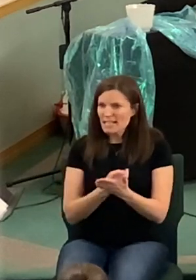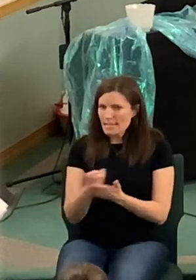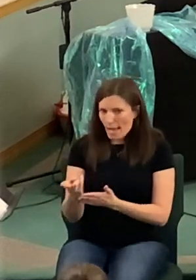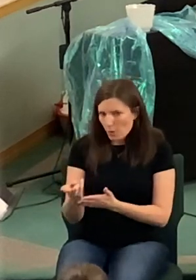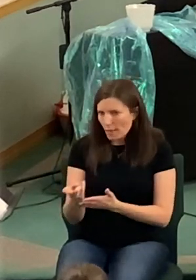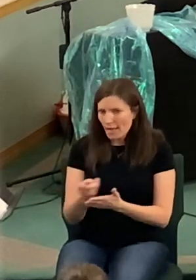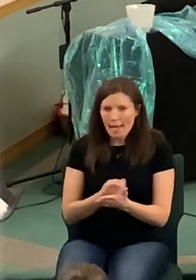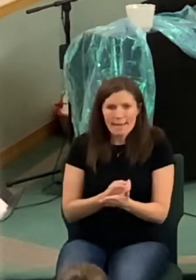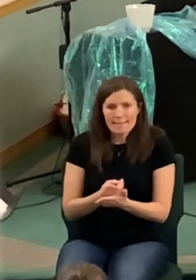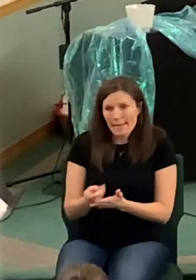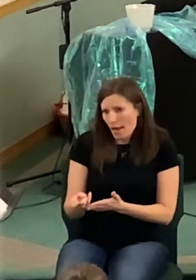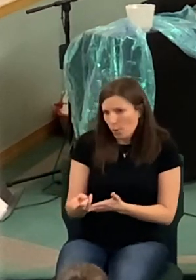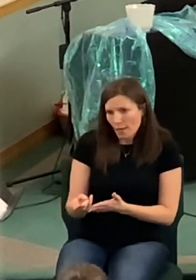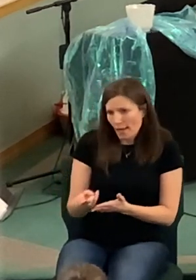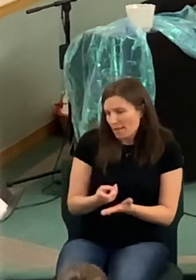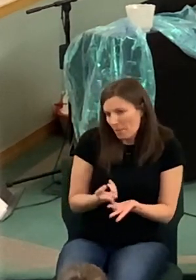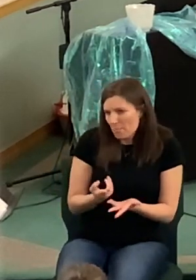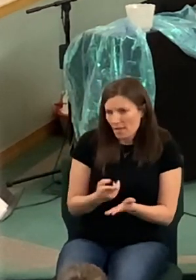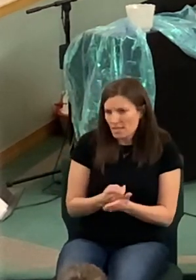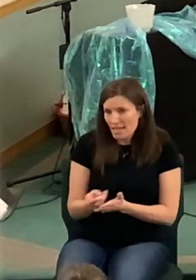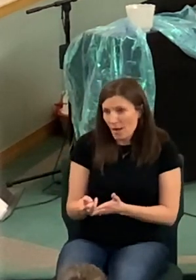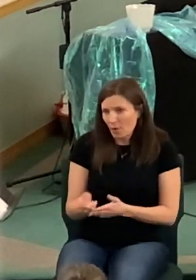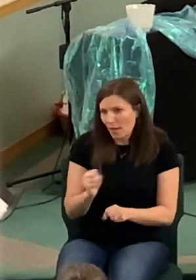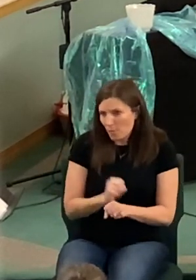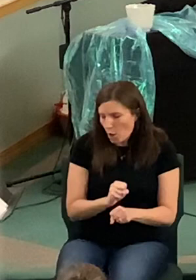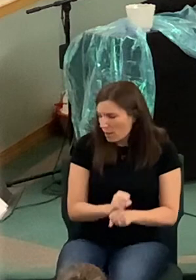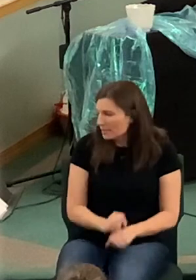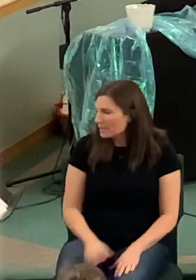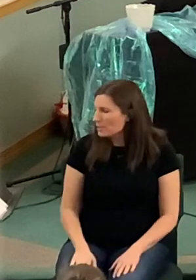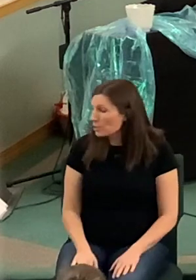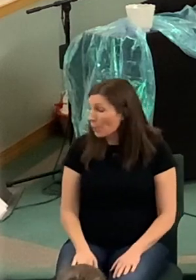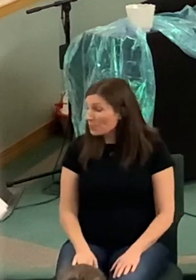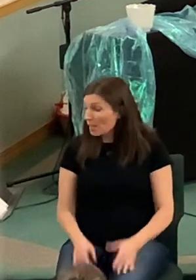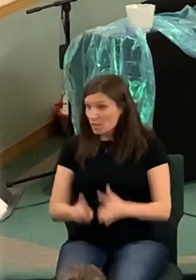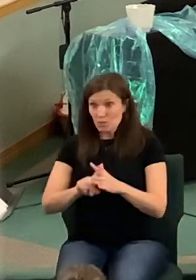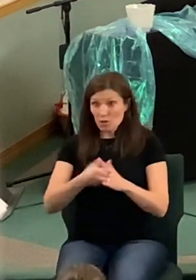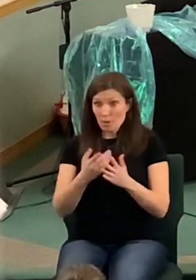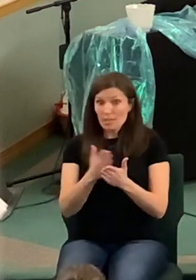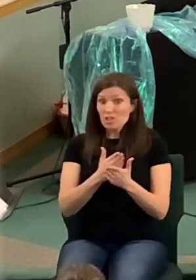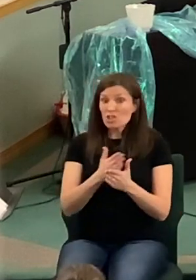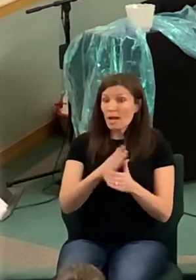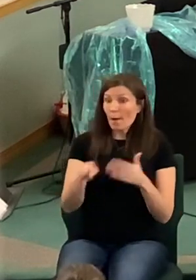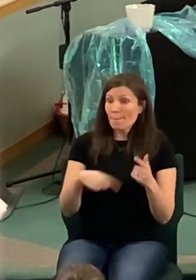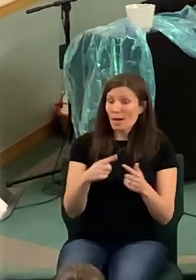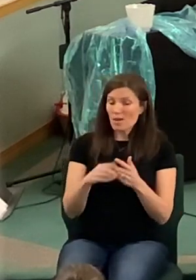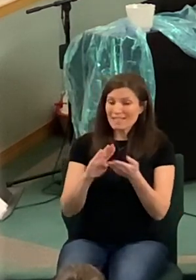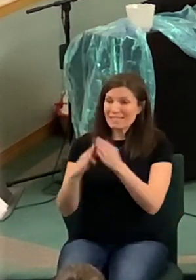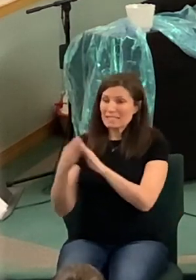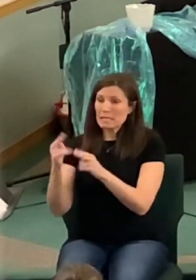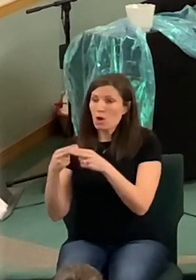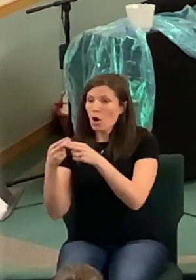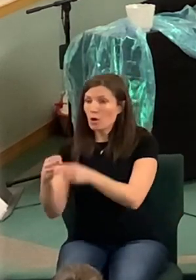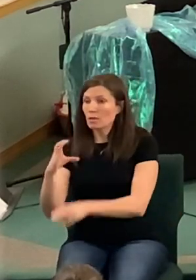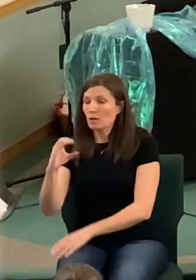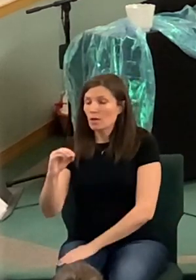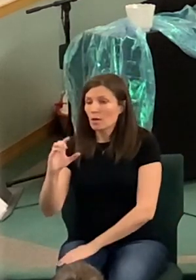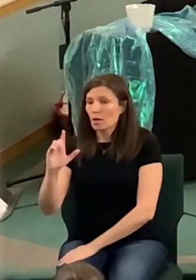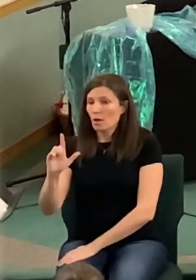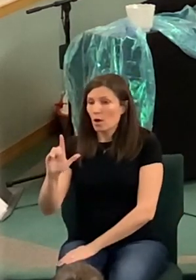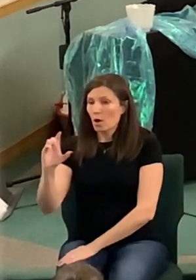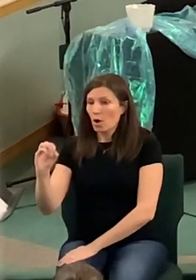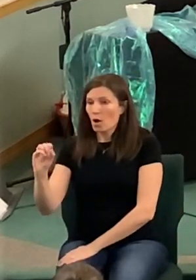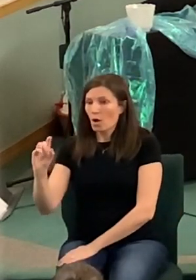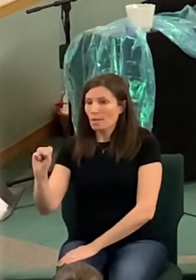today, I want to share with you a little bit about the city of Colossae. Paul wrote this letter to the believers living